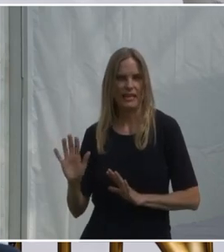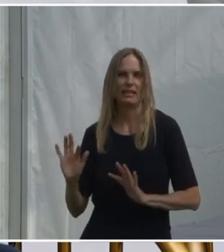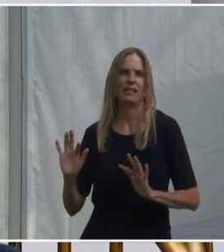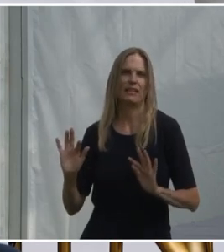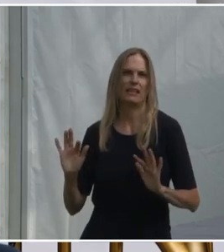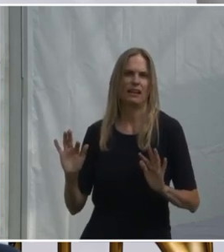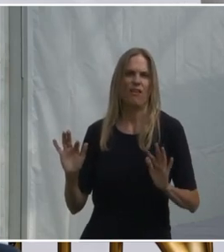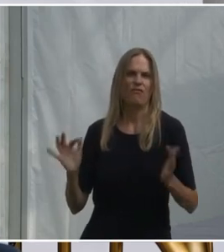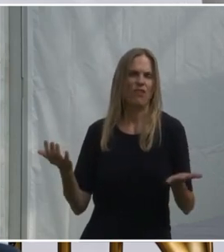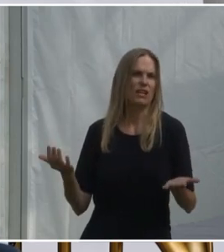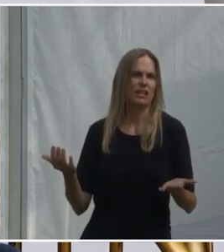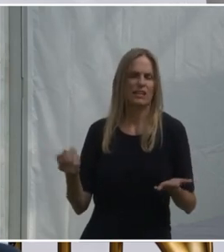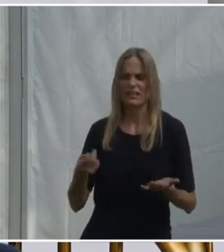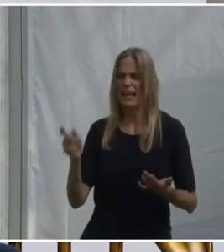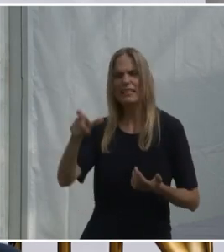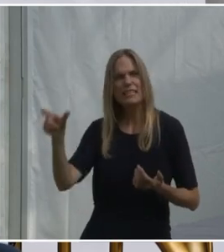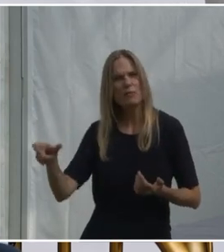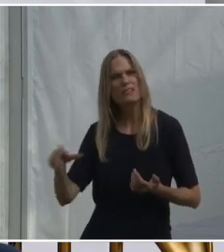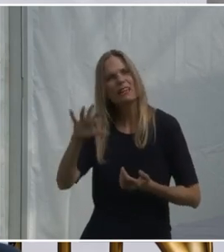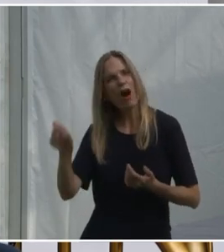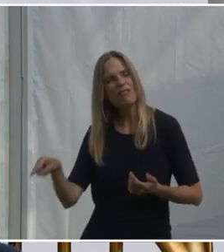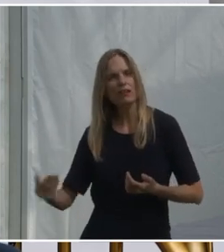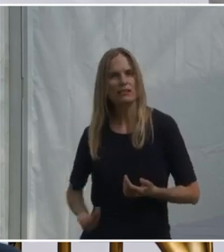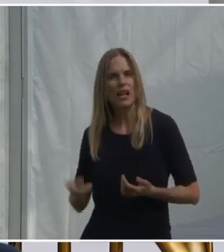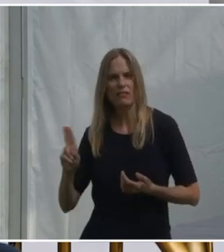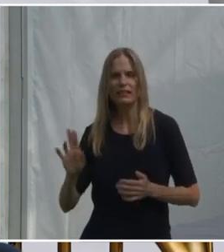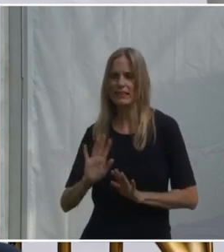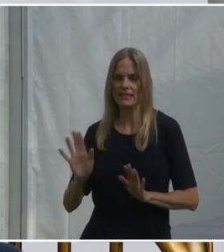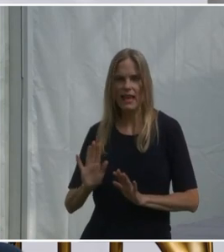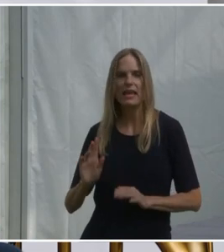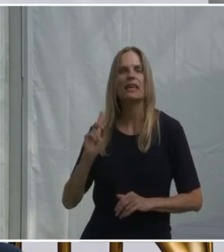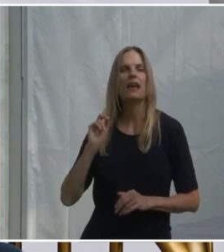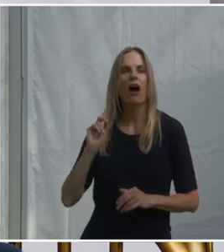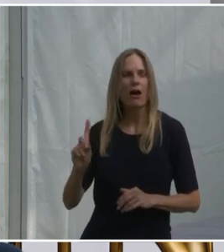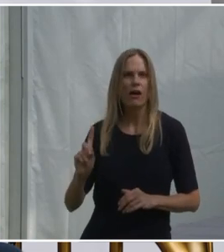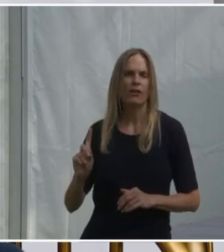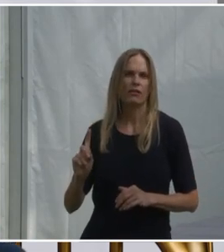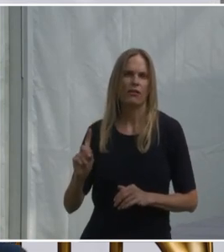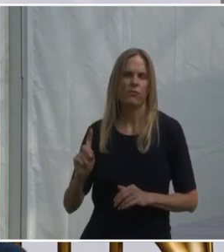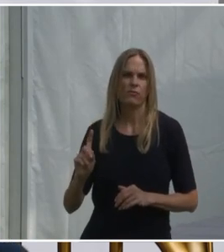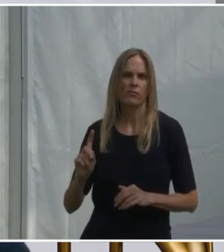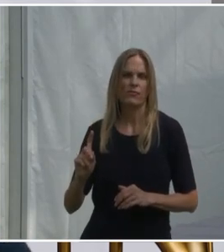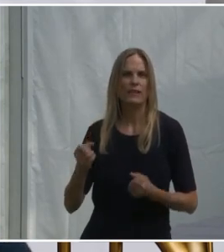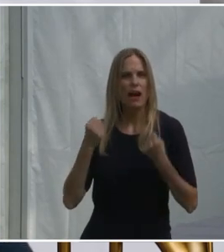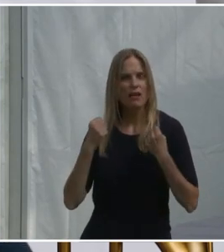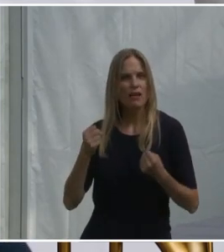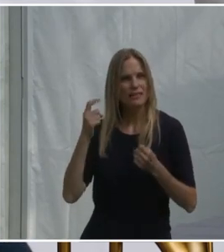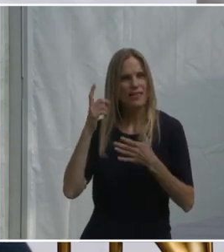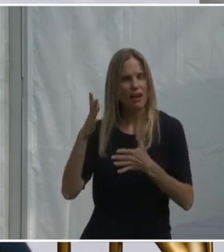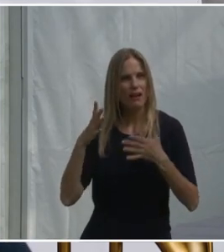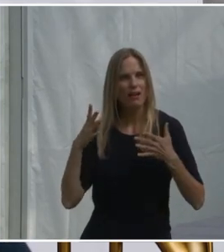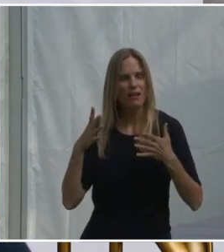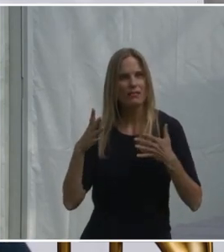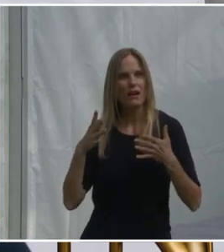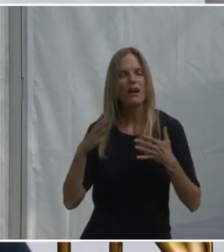of Westerners or those people who live in Africa, but it's really difficult to even understand the population